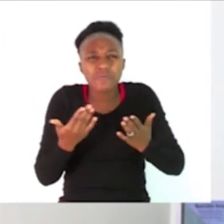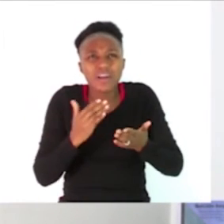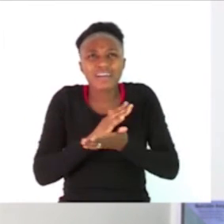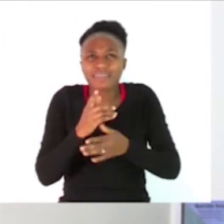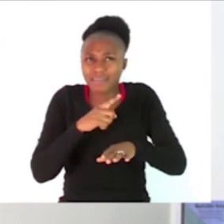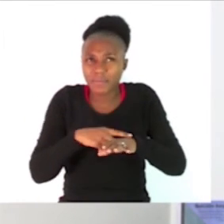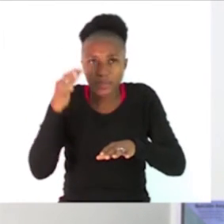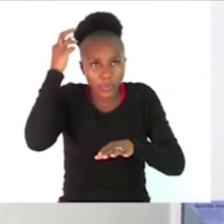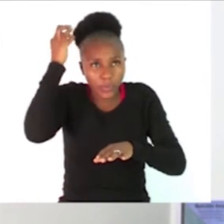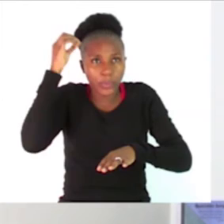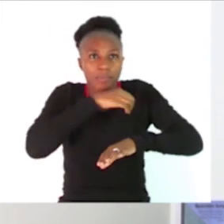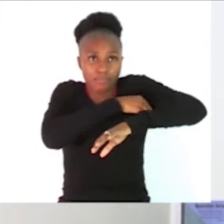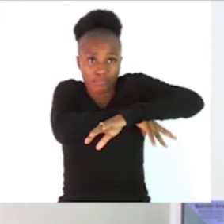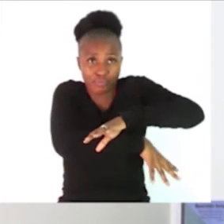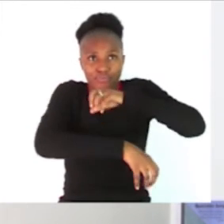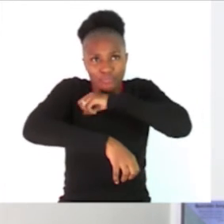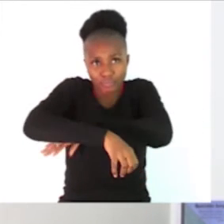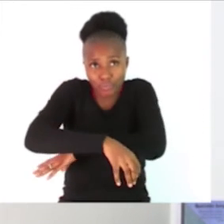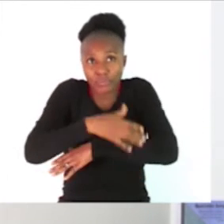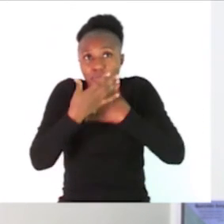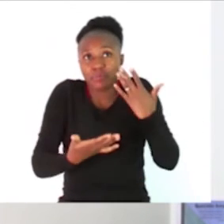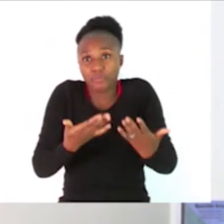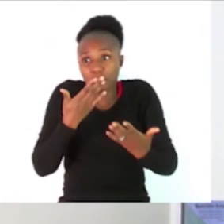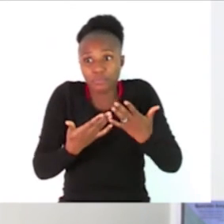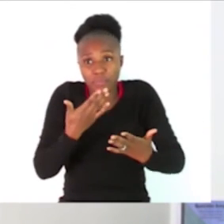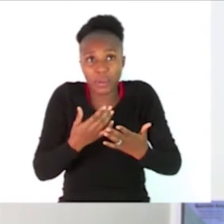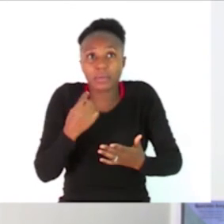or even from your mouth.